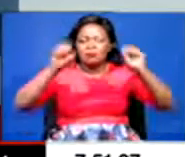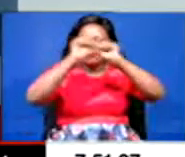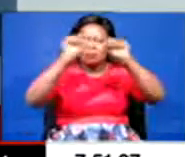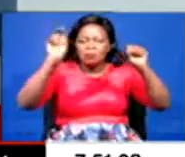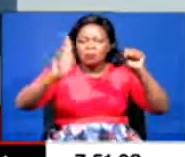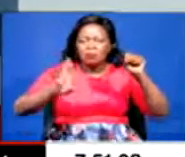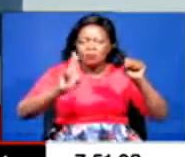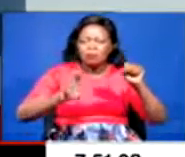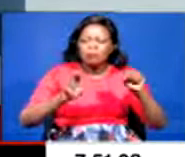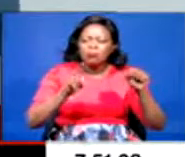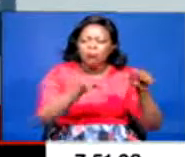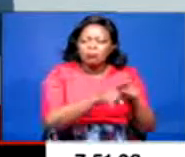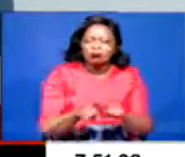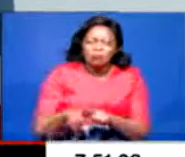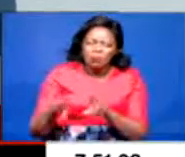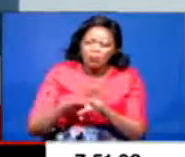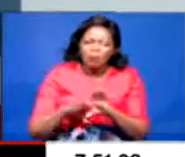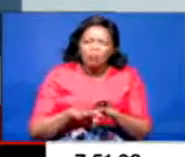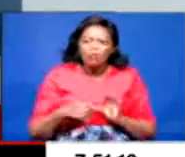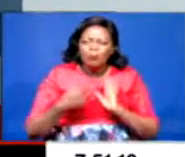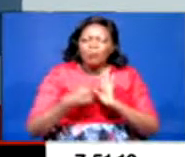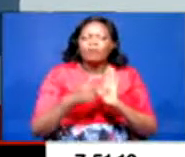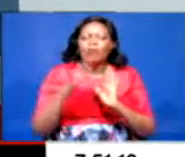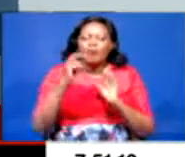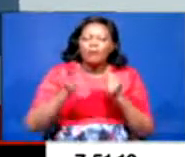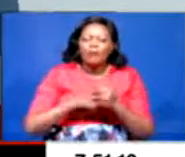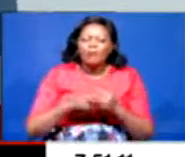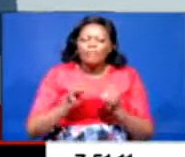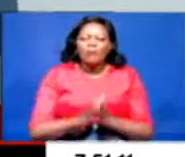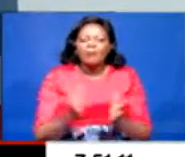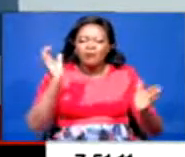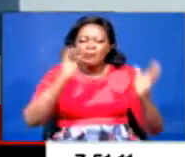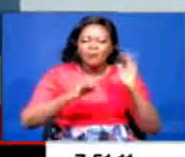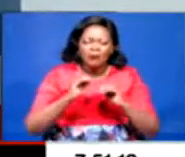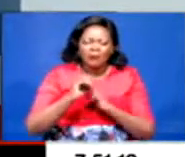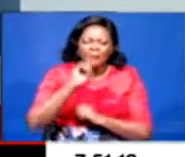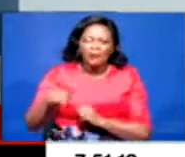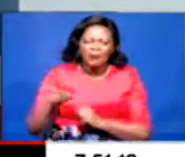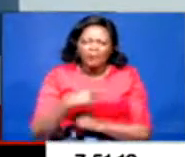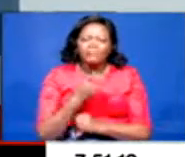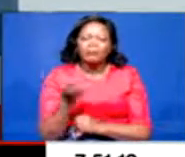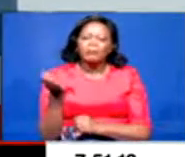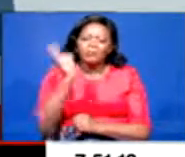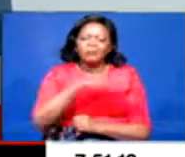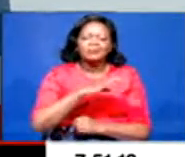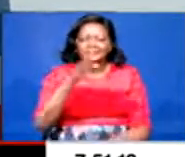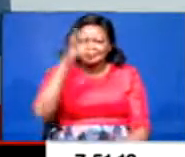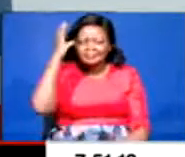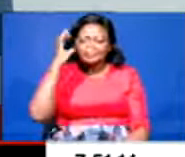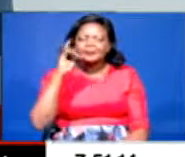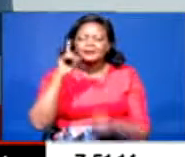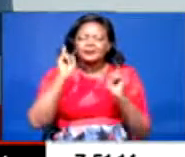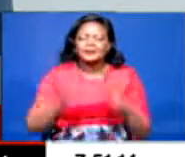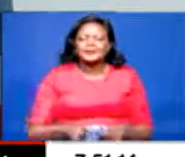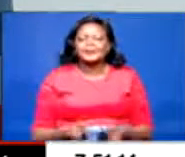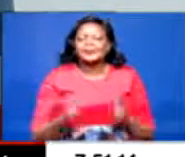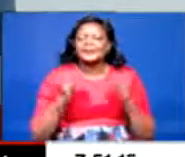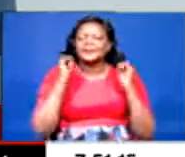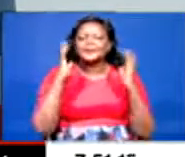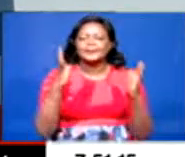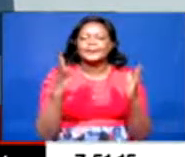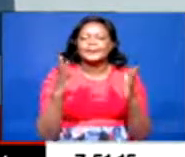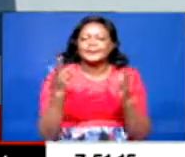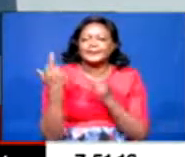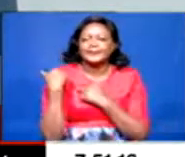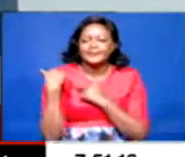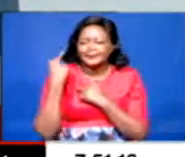the 2017 election was nullified, and I still go back to Chebukati. There must be a huge test for him and